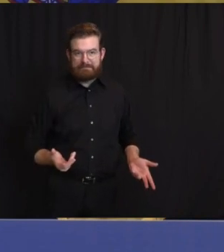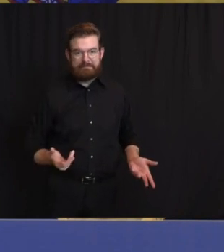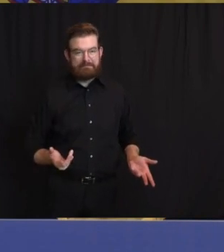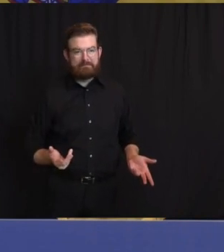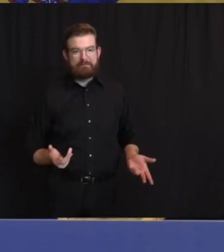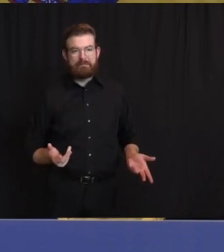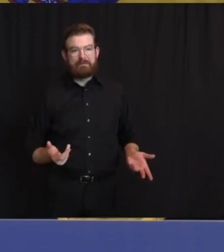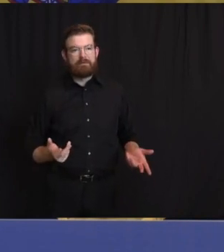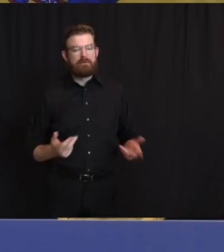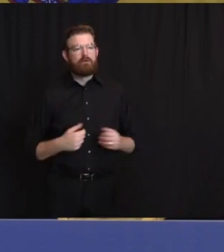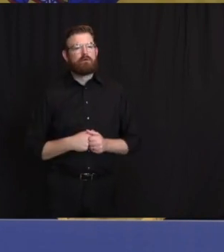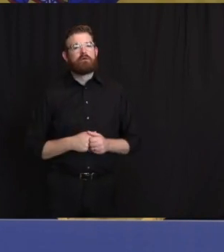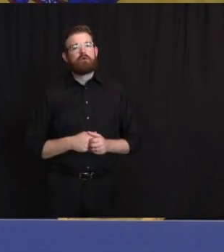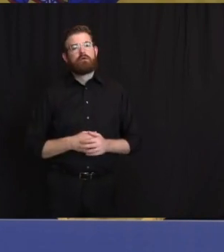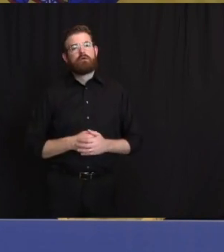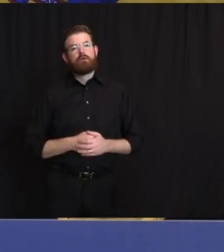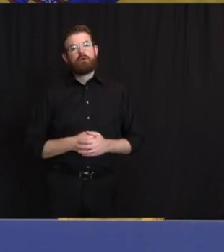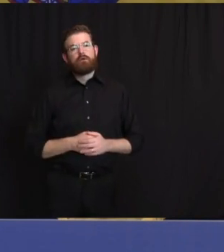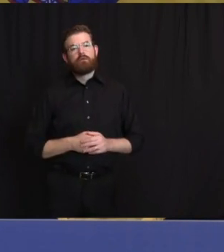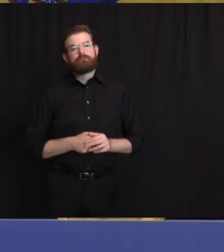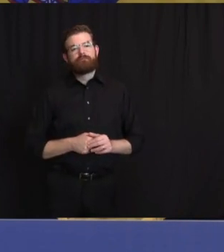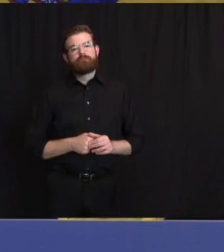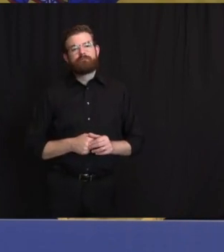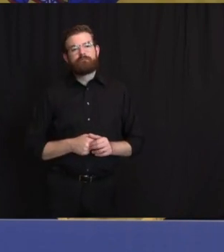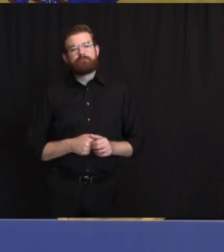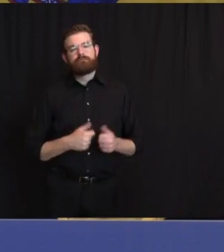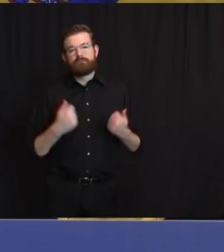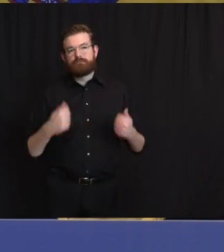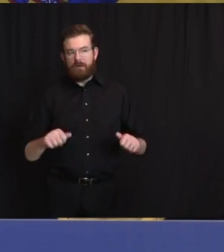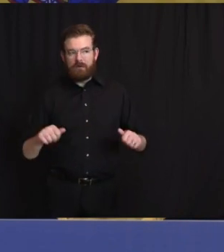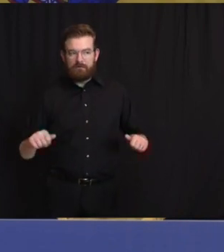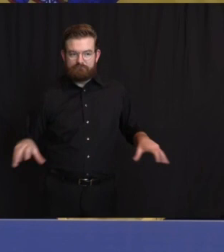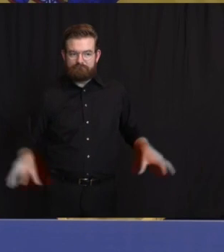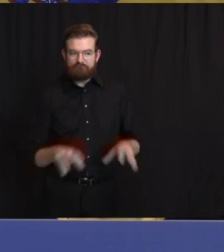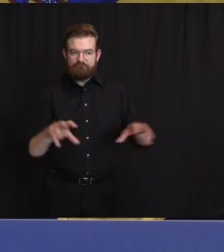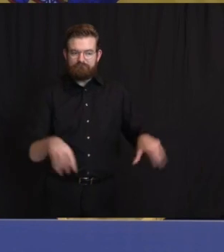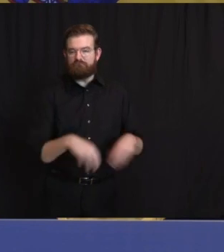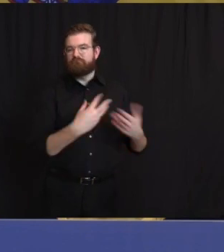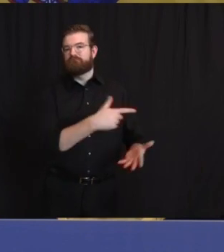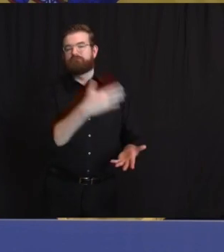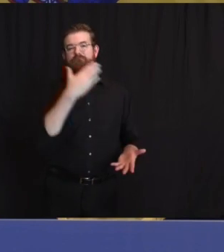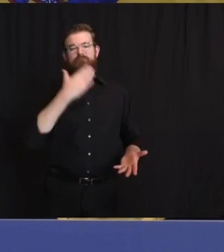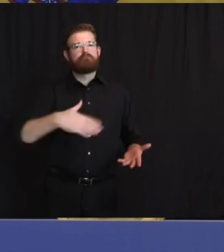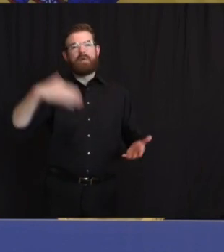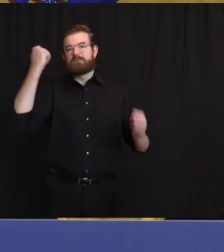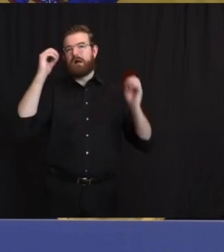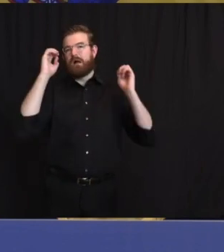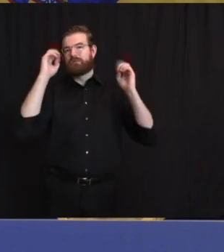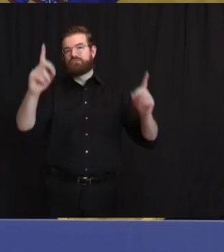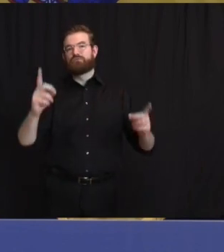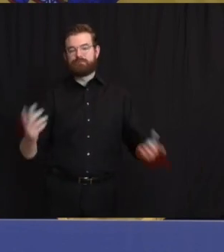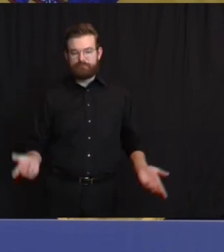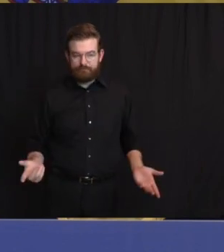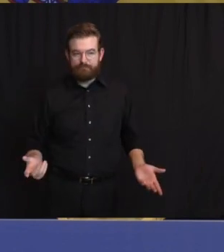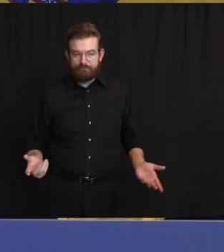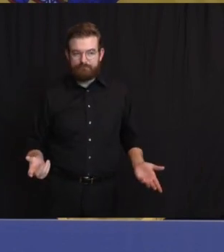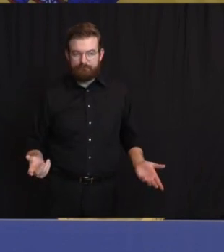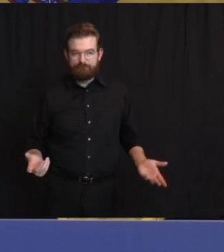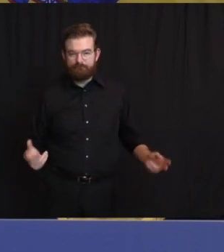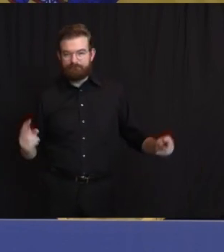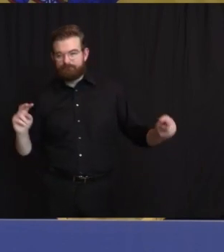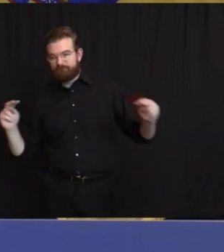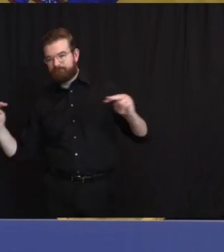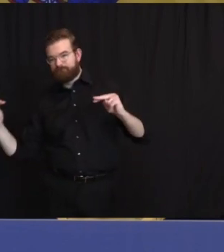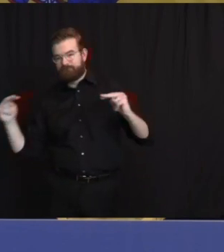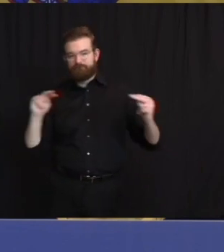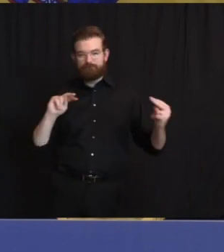you're trying like heck to deliver the best educational product possible. So I don't have a passionate view, but I understand, I